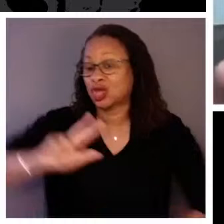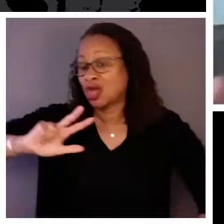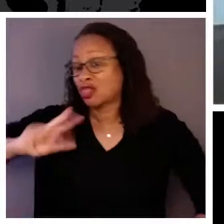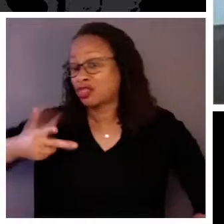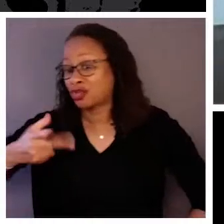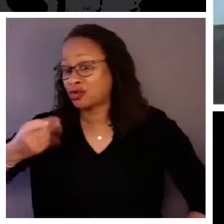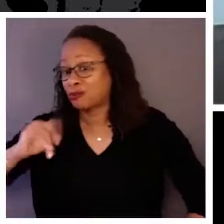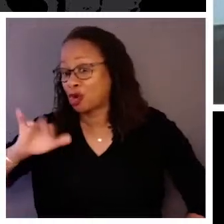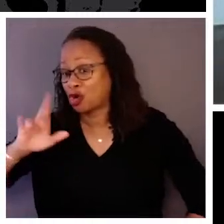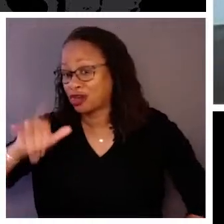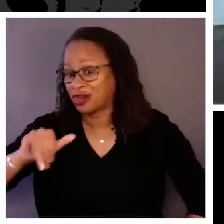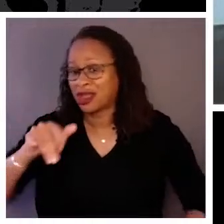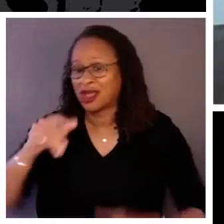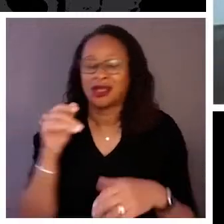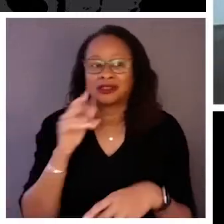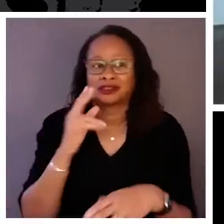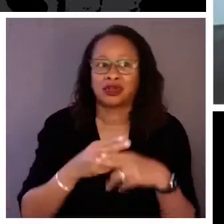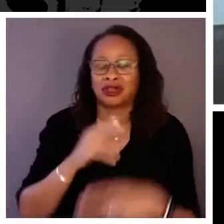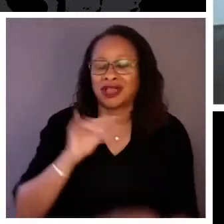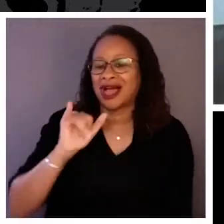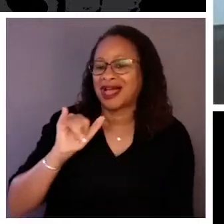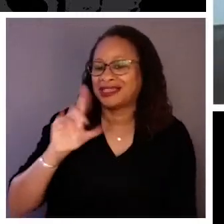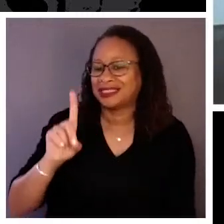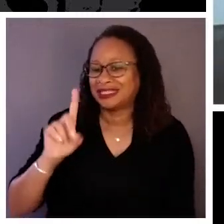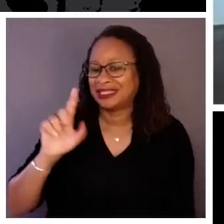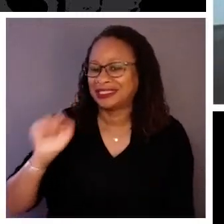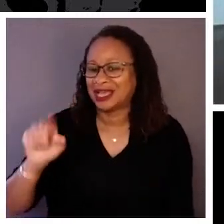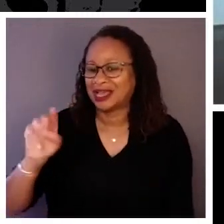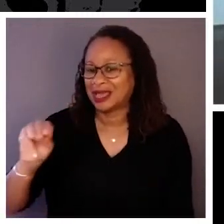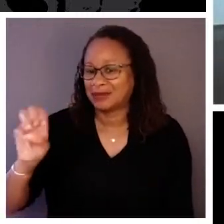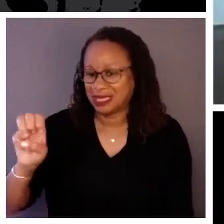called ID.me, M-E.